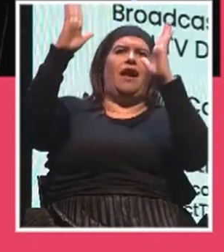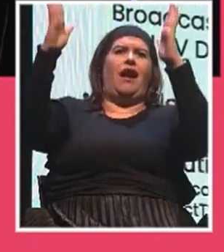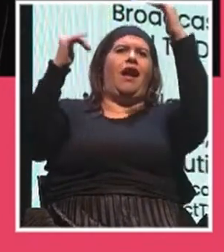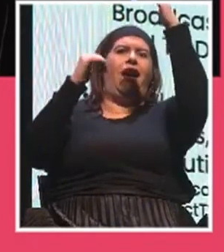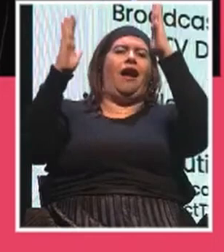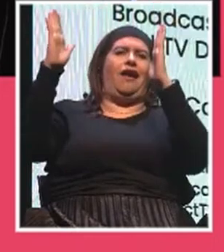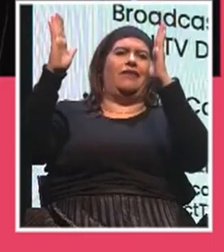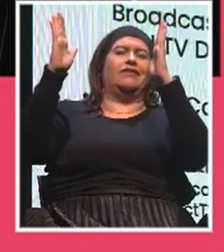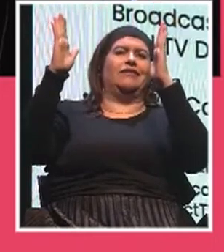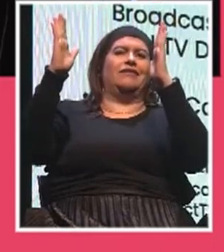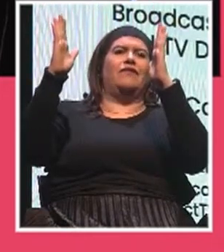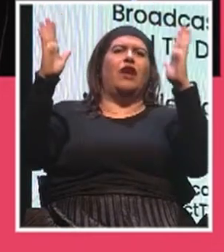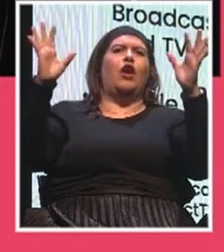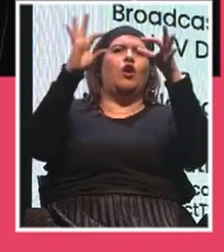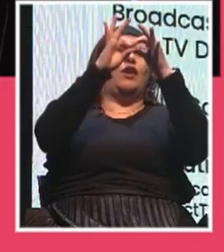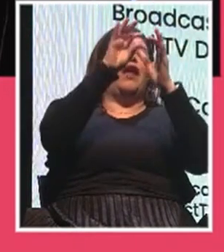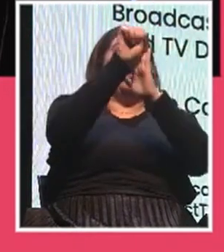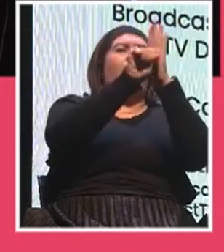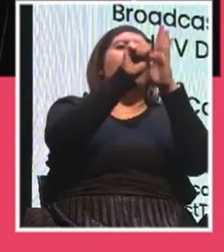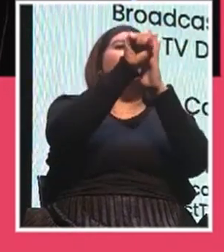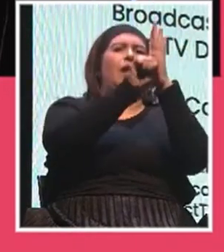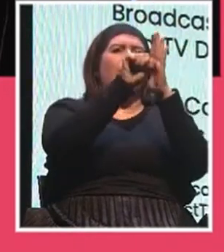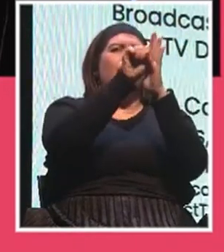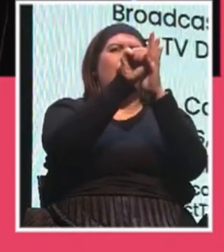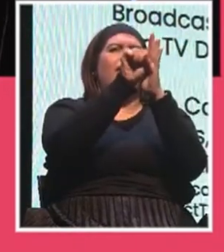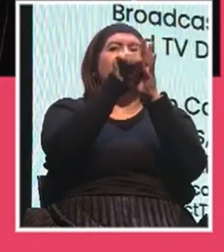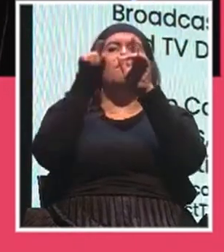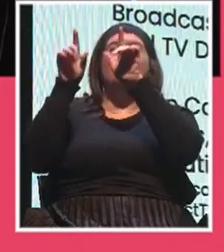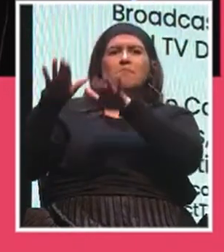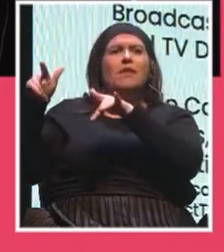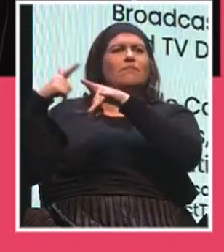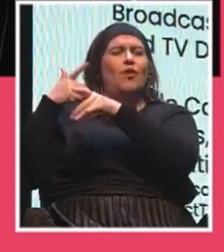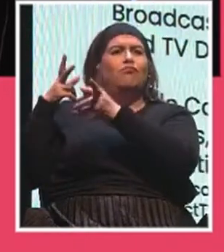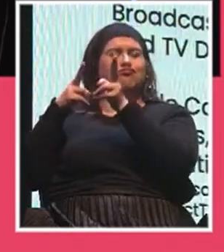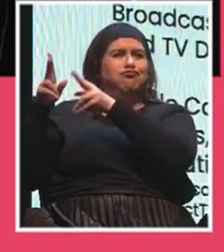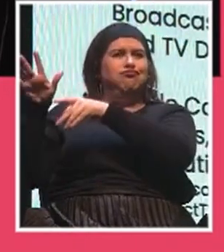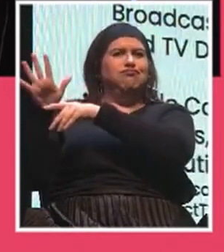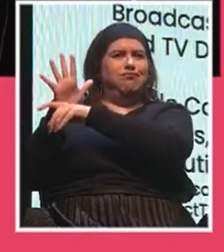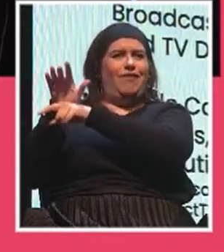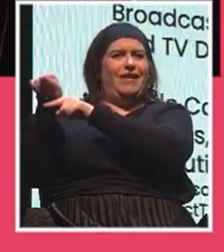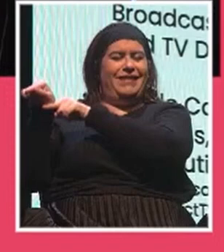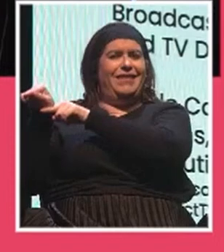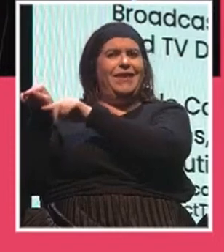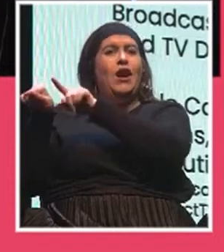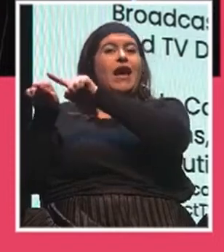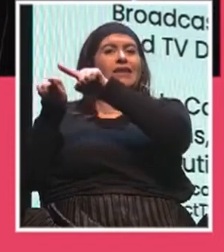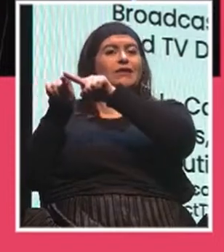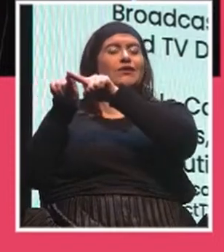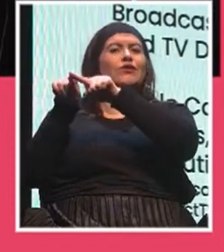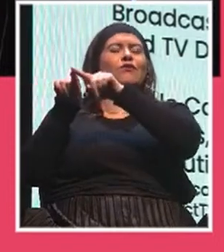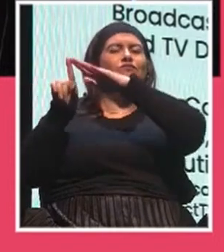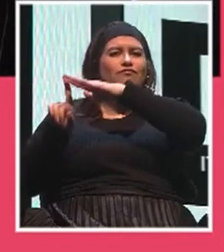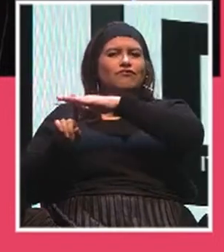movies that they were getting from the studios. And that became the foundation of basically subscription cable.